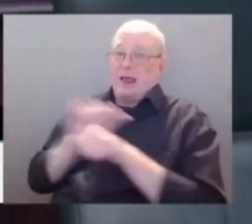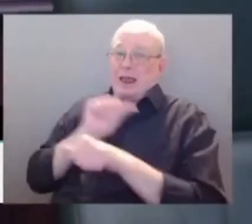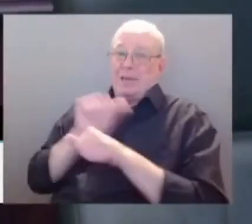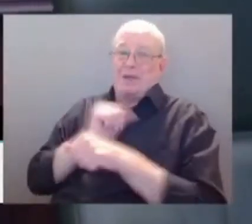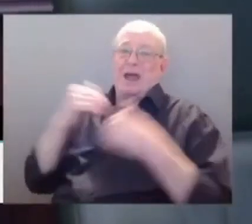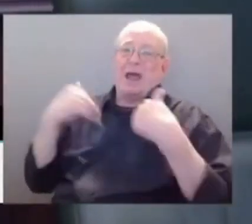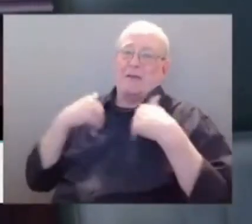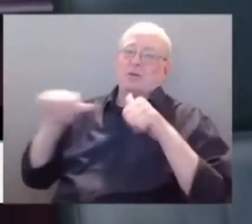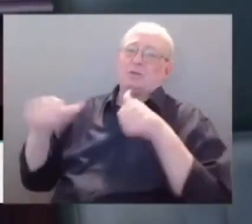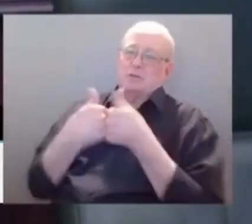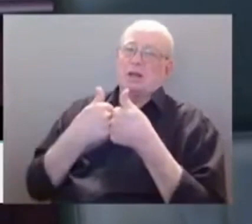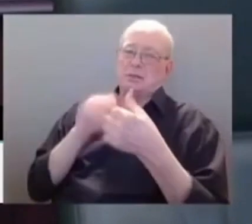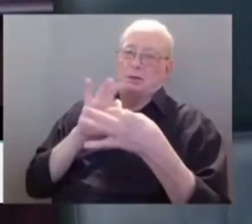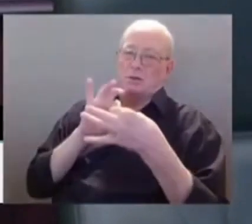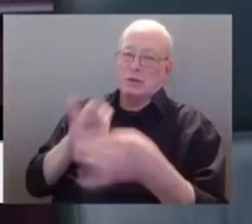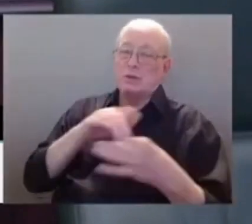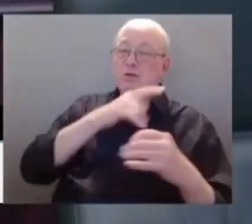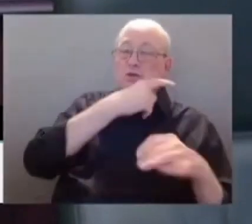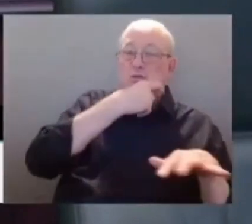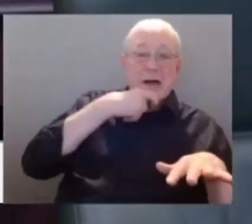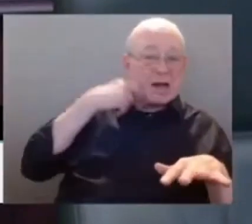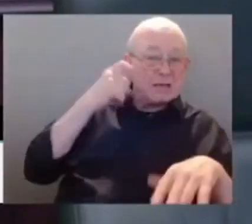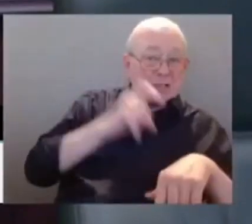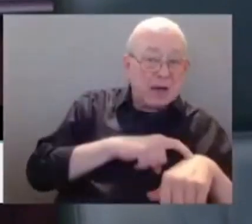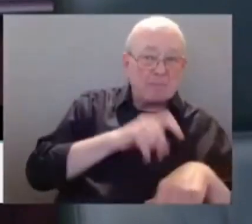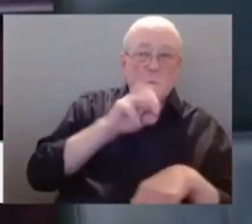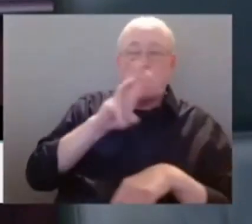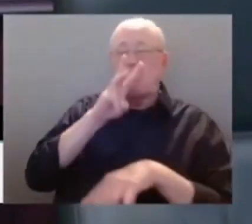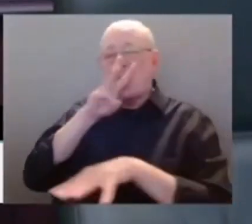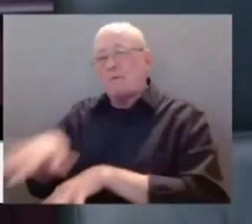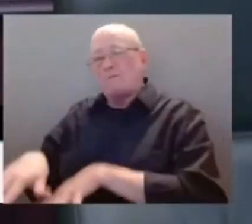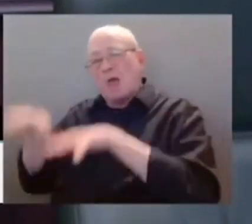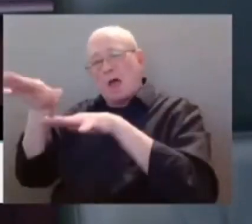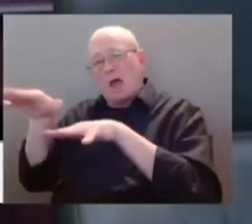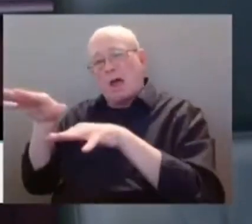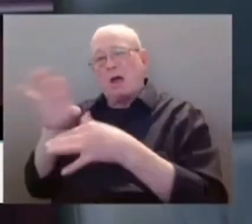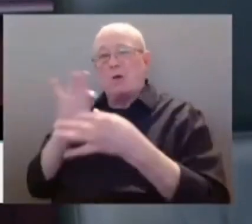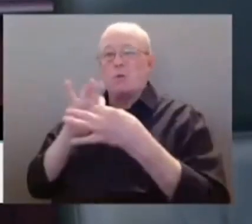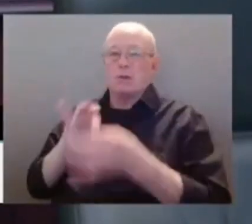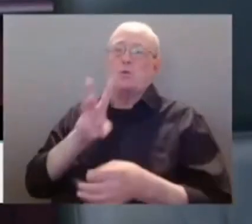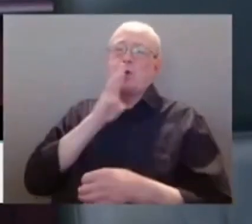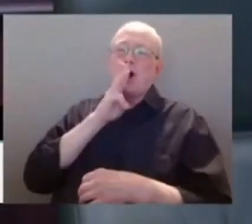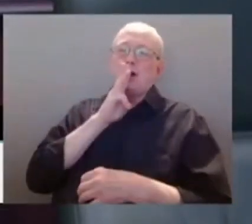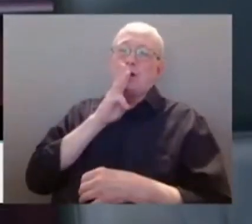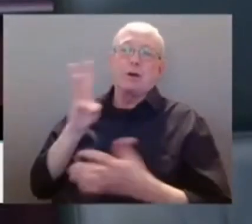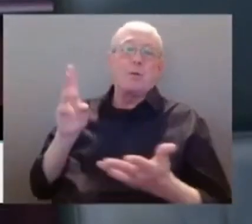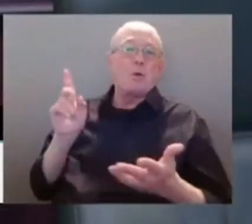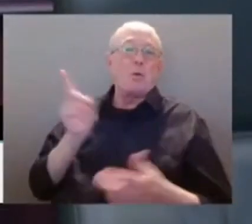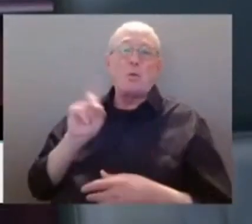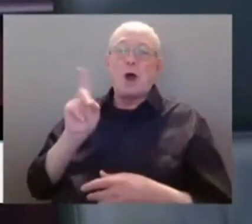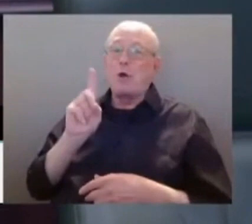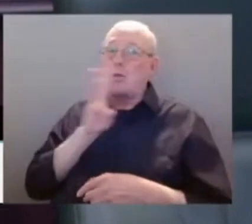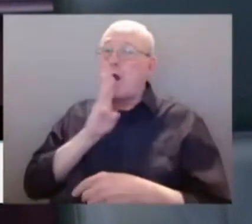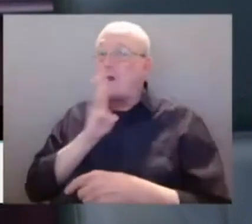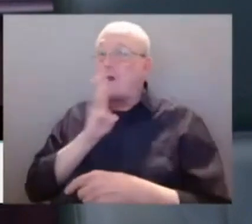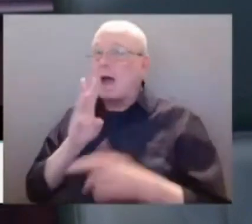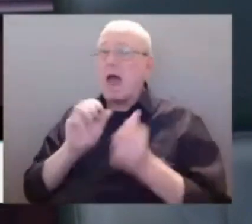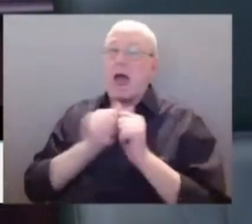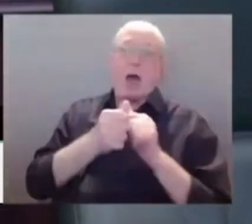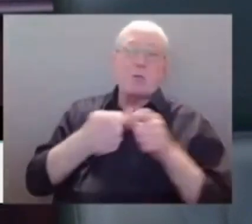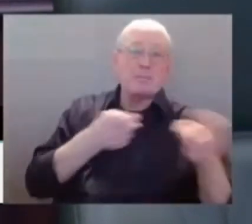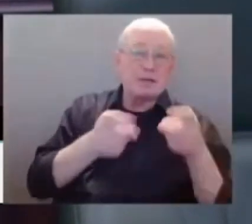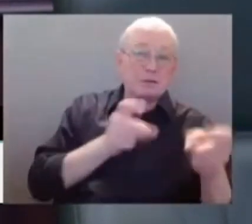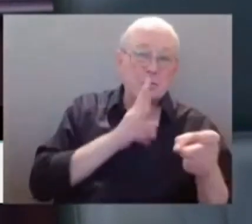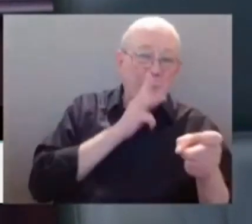and when it is and how we manage it, given that climate change models have consistently predicted increasing intensities of both flood